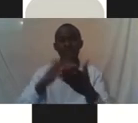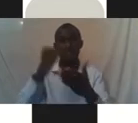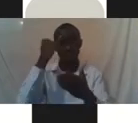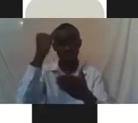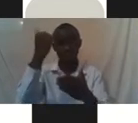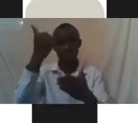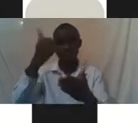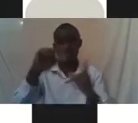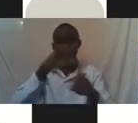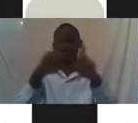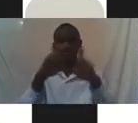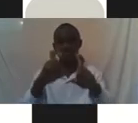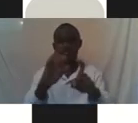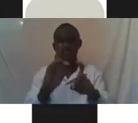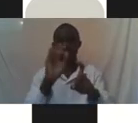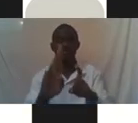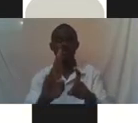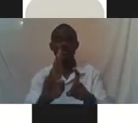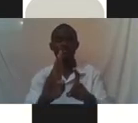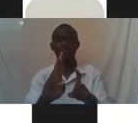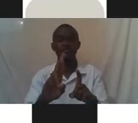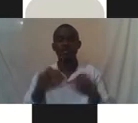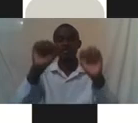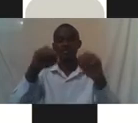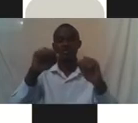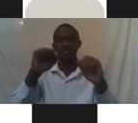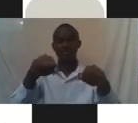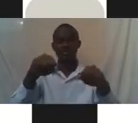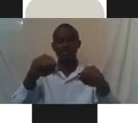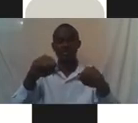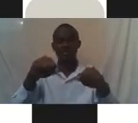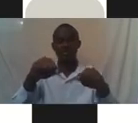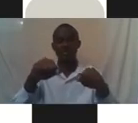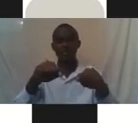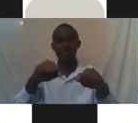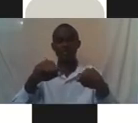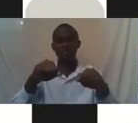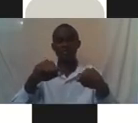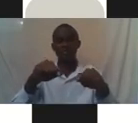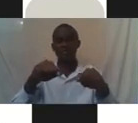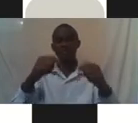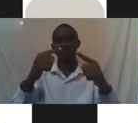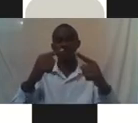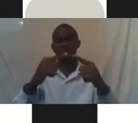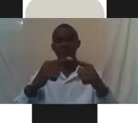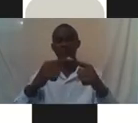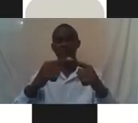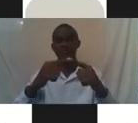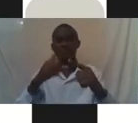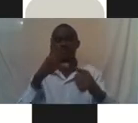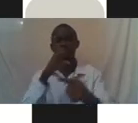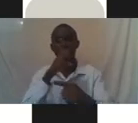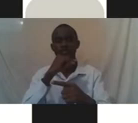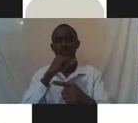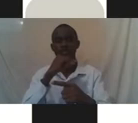Dr. Mtaha, we might actually then be able to wind up.